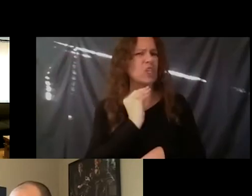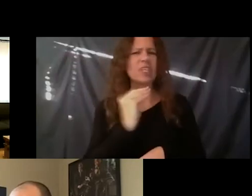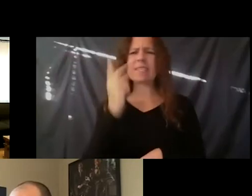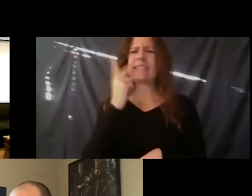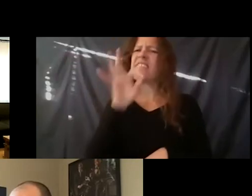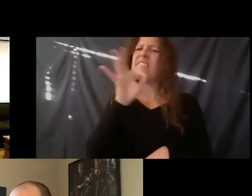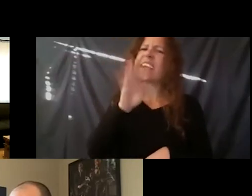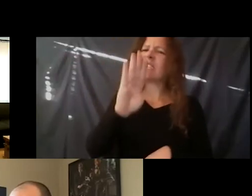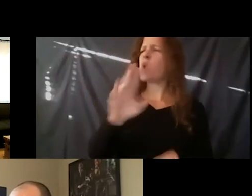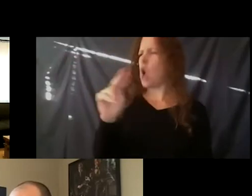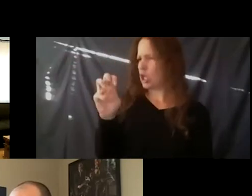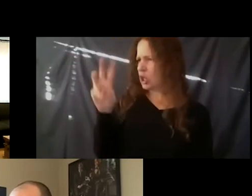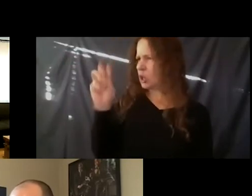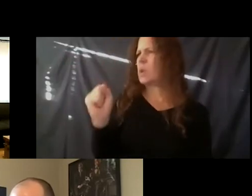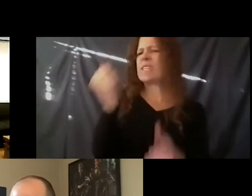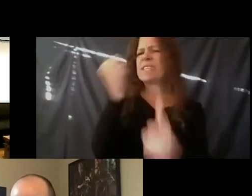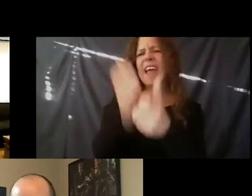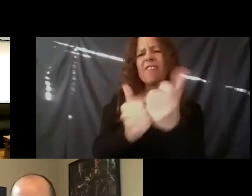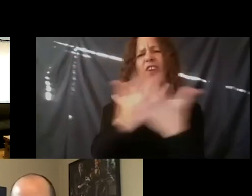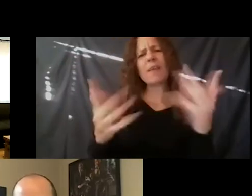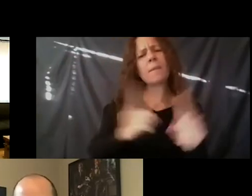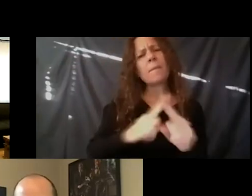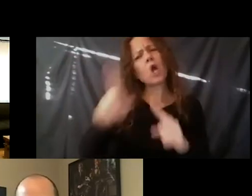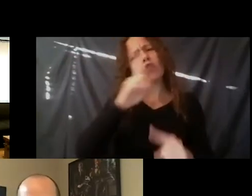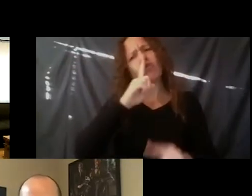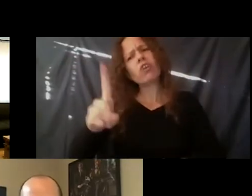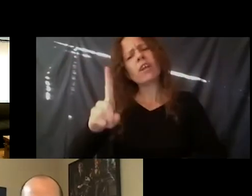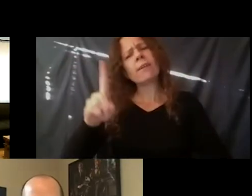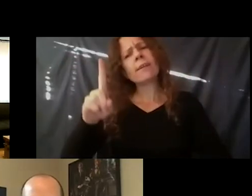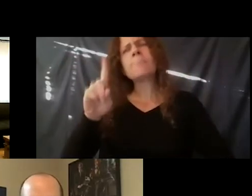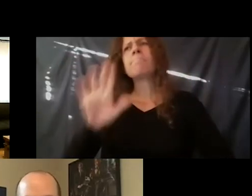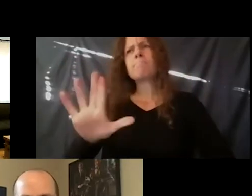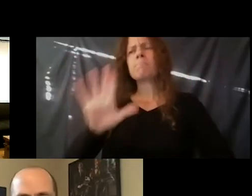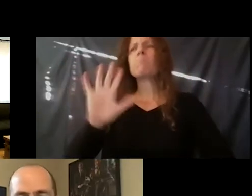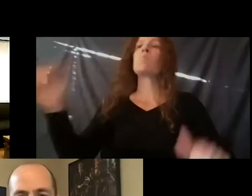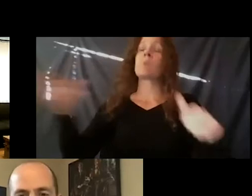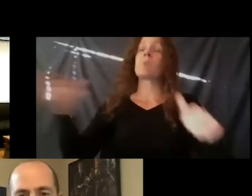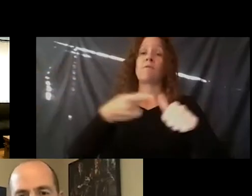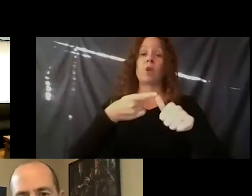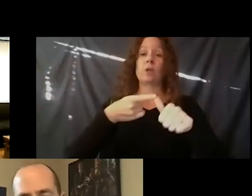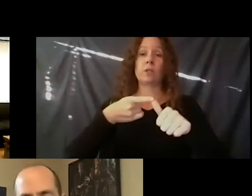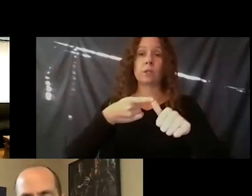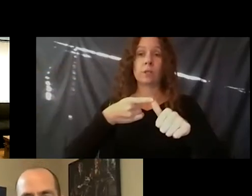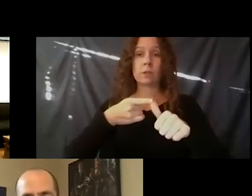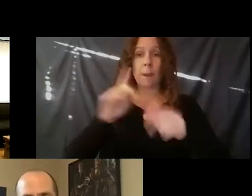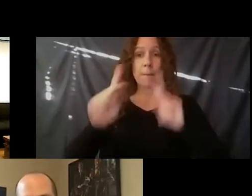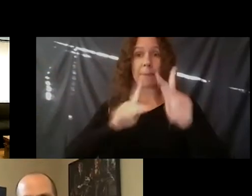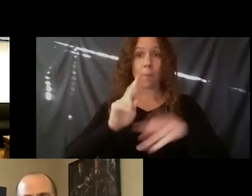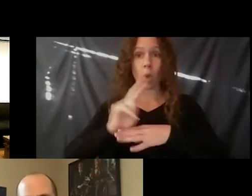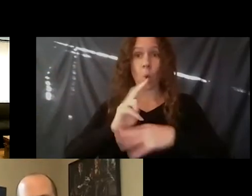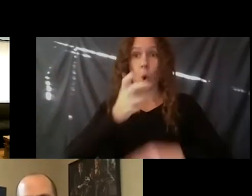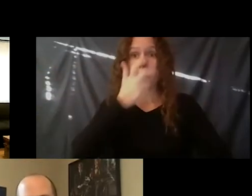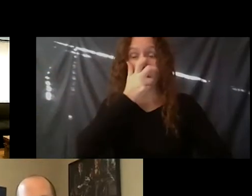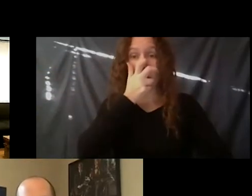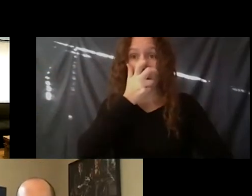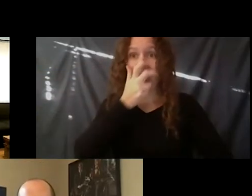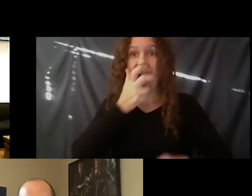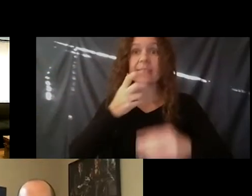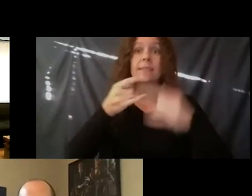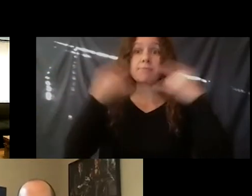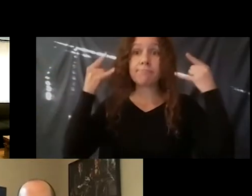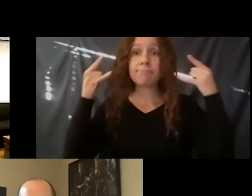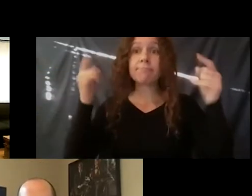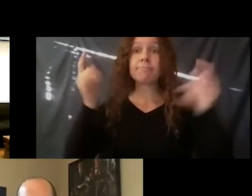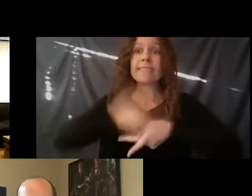news, but I was really struck by well, first of all, the fact that people wore masks and were taking care of each other, that